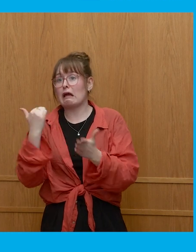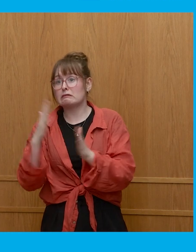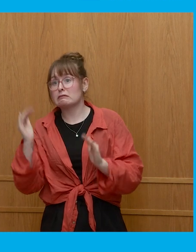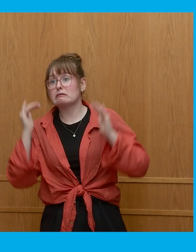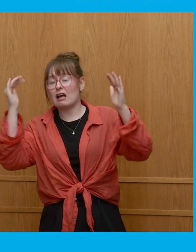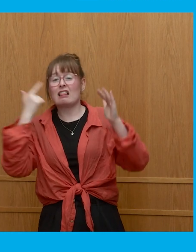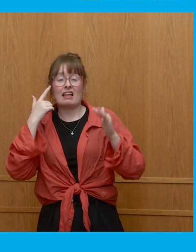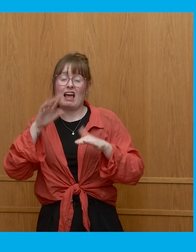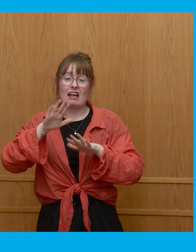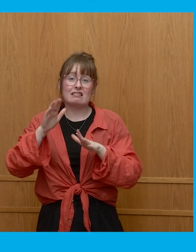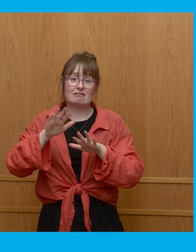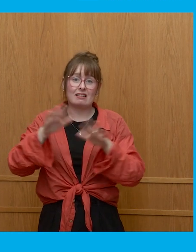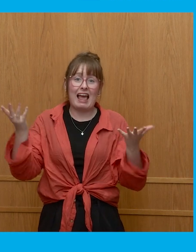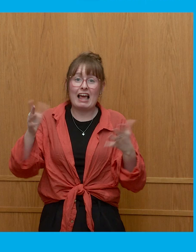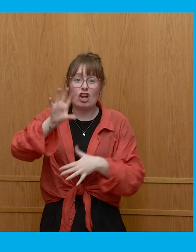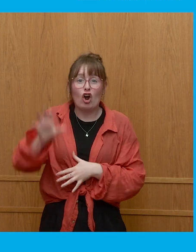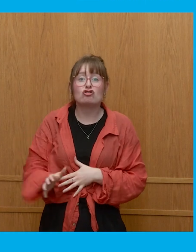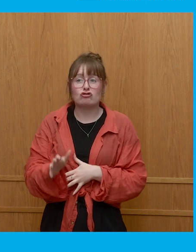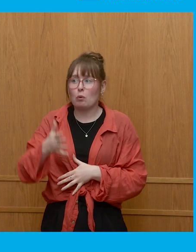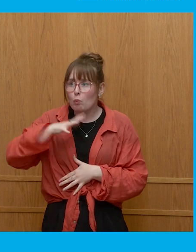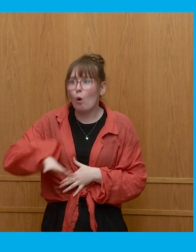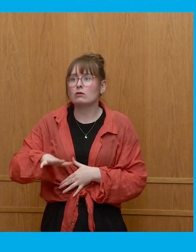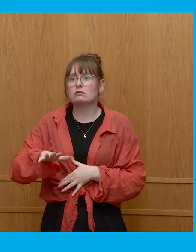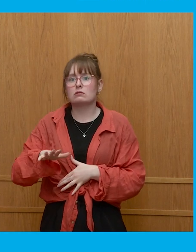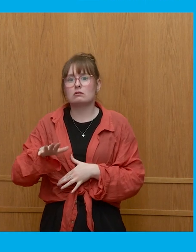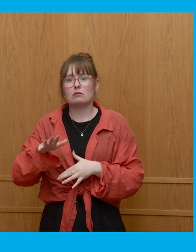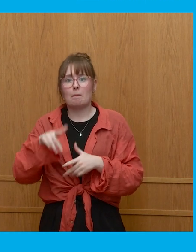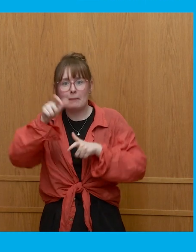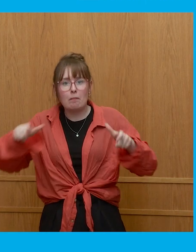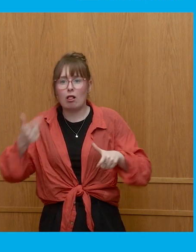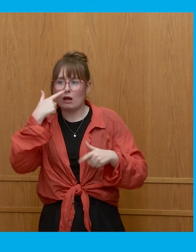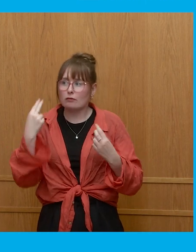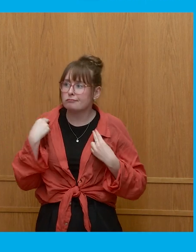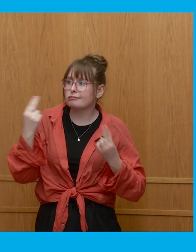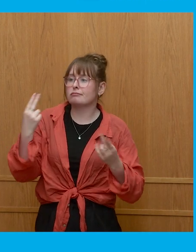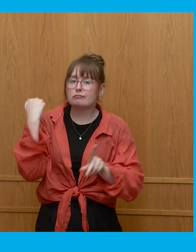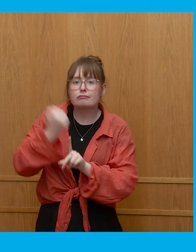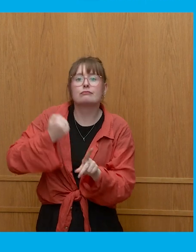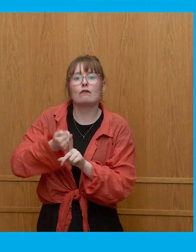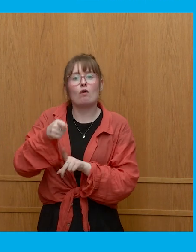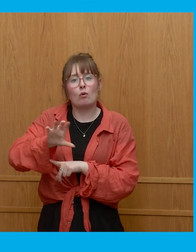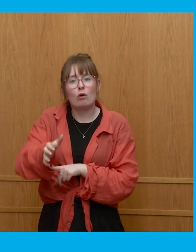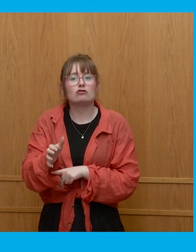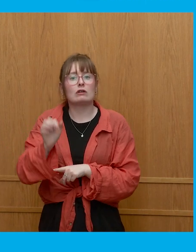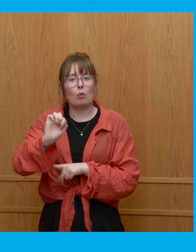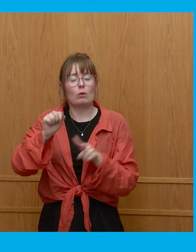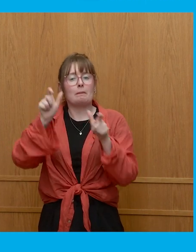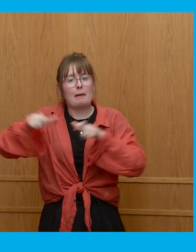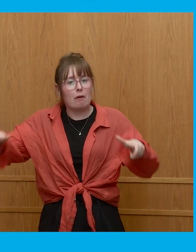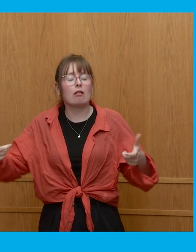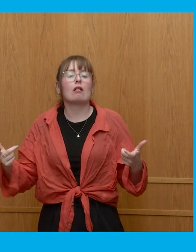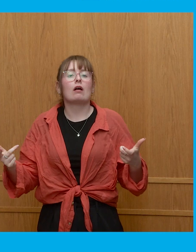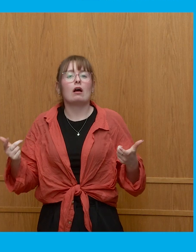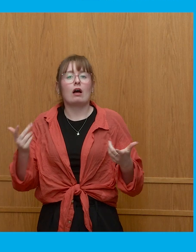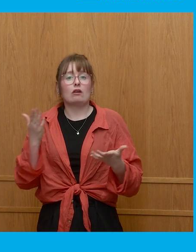deserves the best people that can stand and articulate the needs of the country, whether it's about whatever it's about, and indeed that